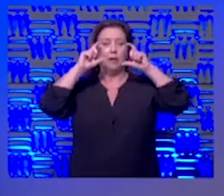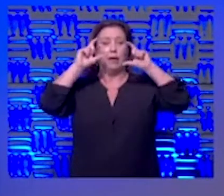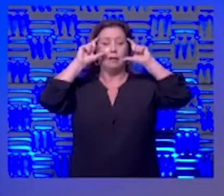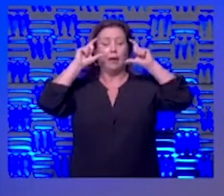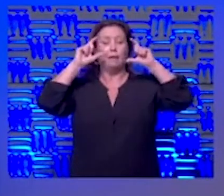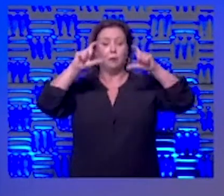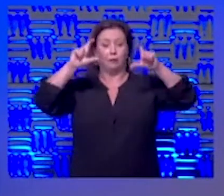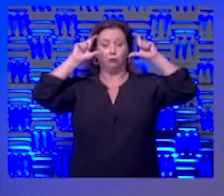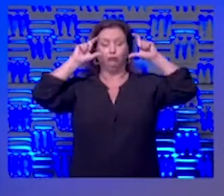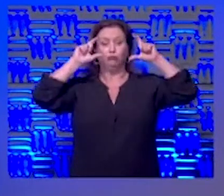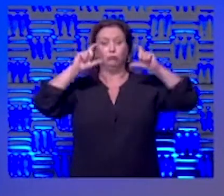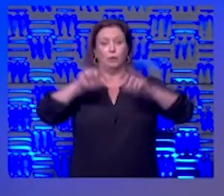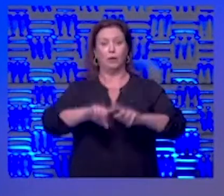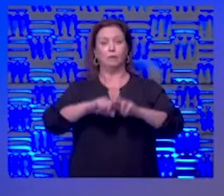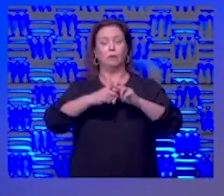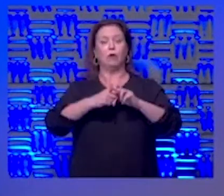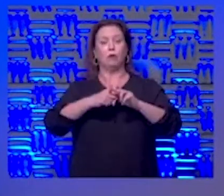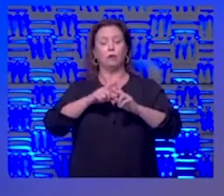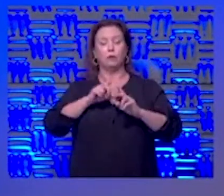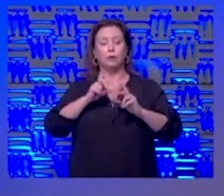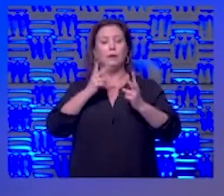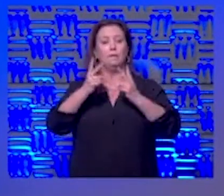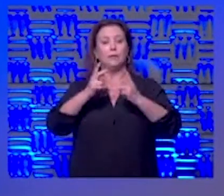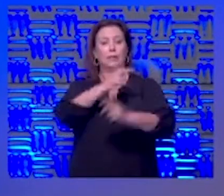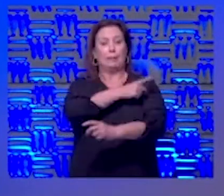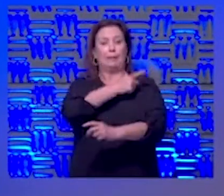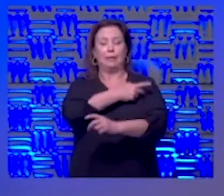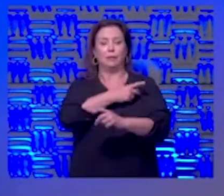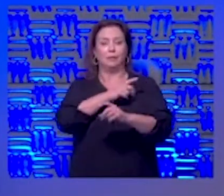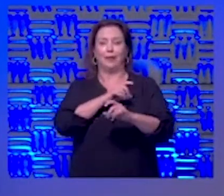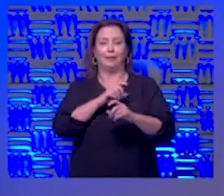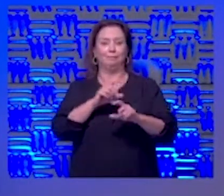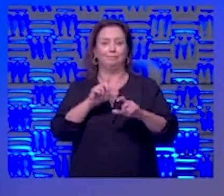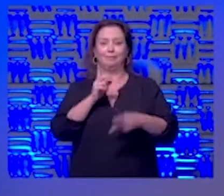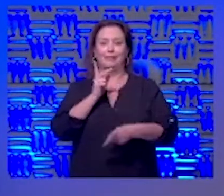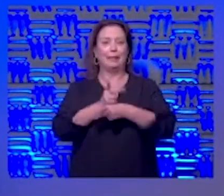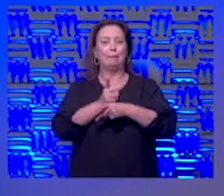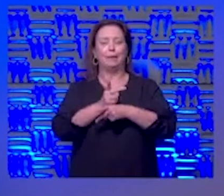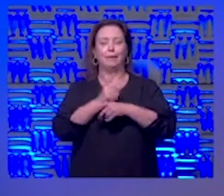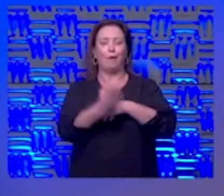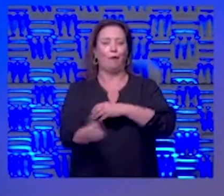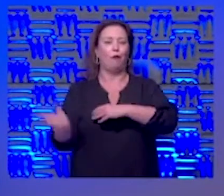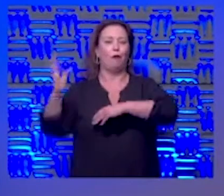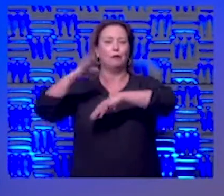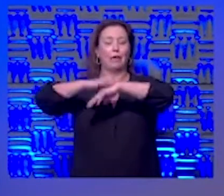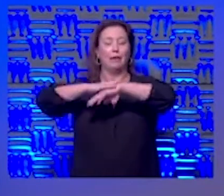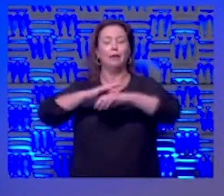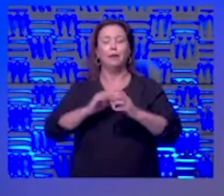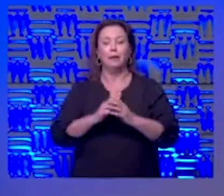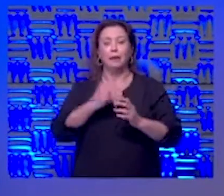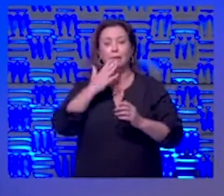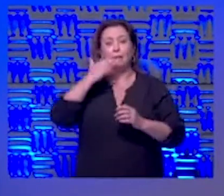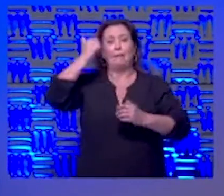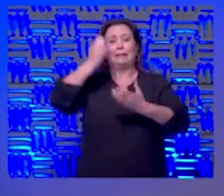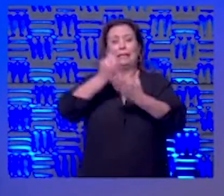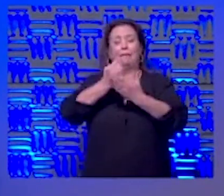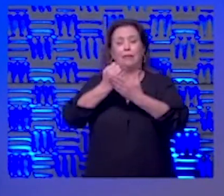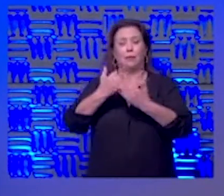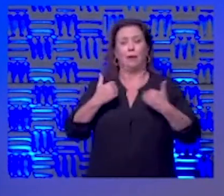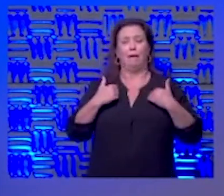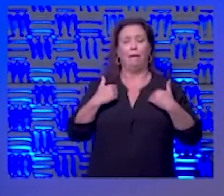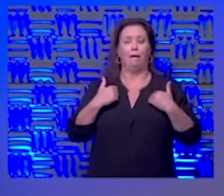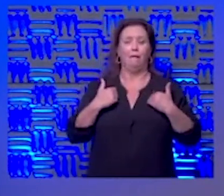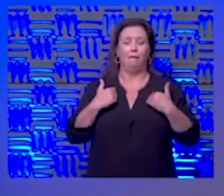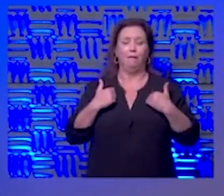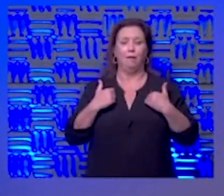protection is on, when I'm starting to do my rounds, it pretty much stays on all day. So that's good. But to your point, yeah, the best evidence that we have as far